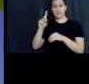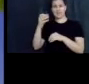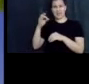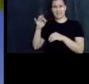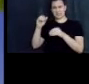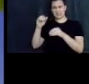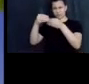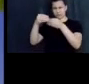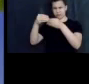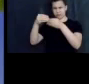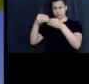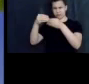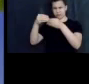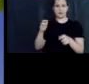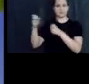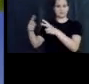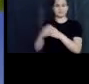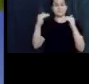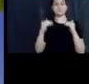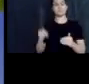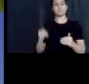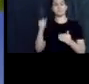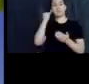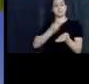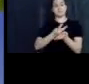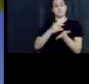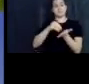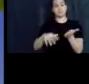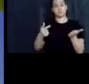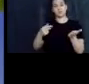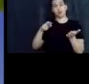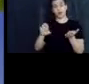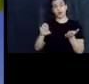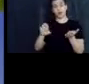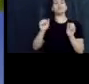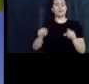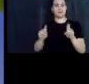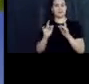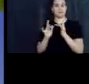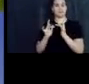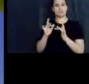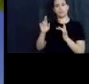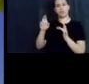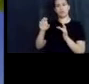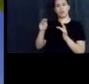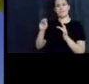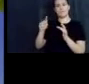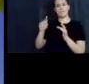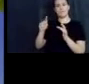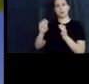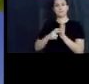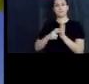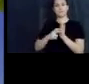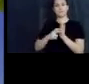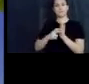graduate student, GRE and GMAT testing options are available remotely, so you don't have to go out into a public testing center to take